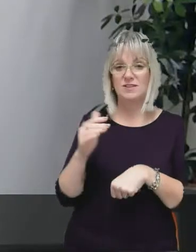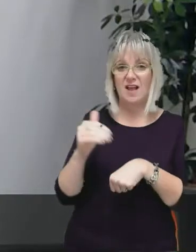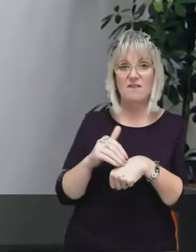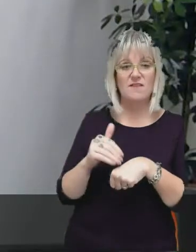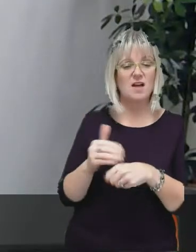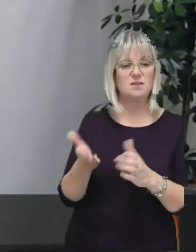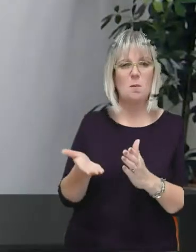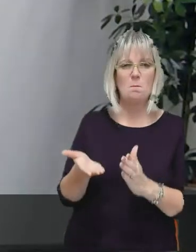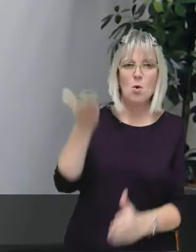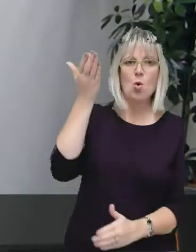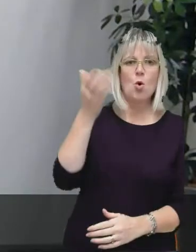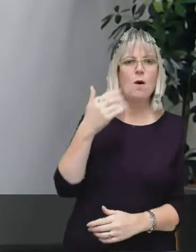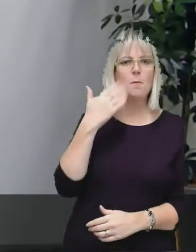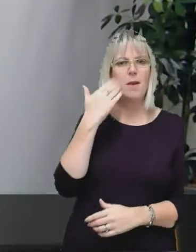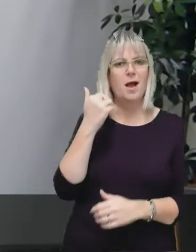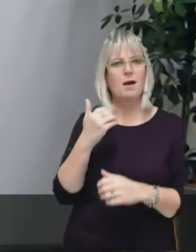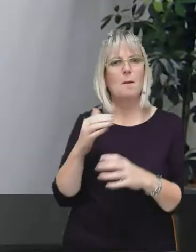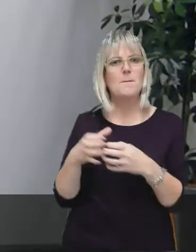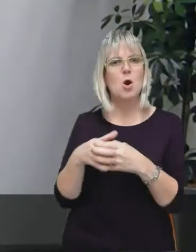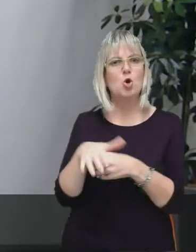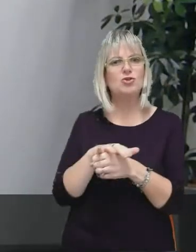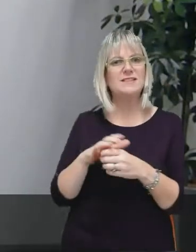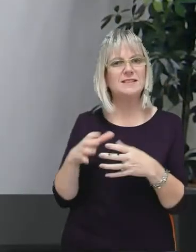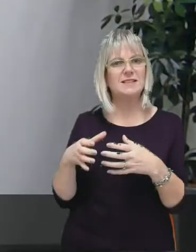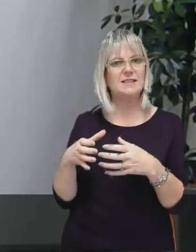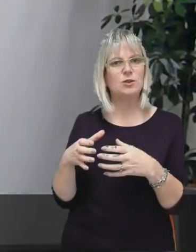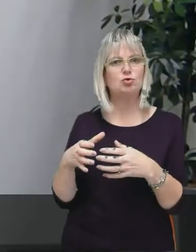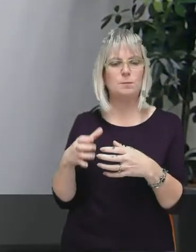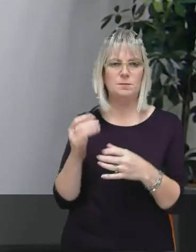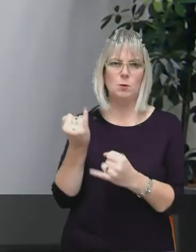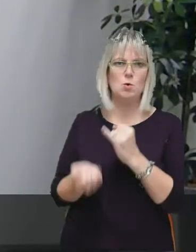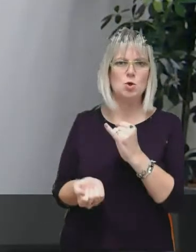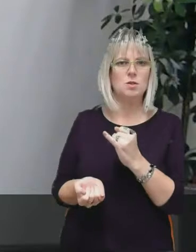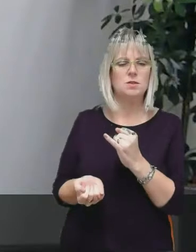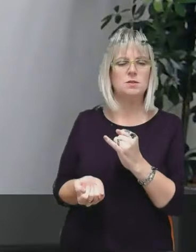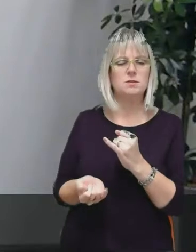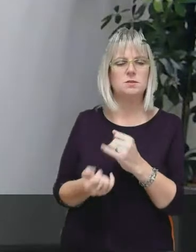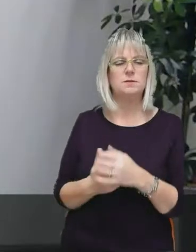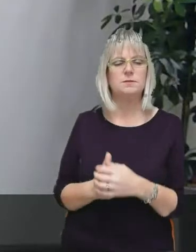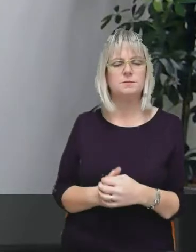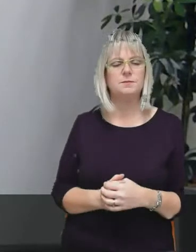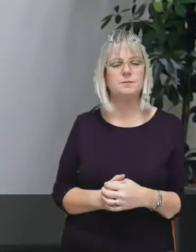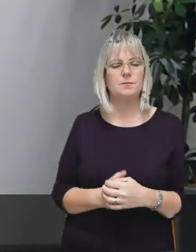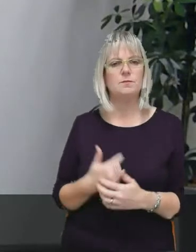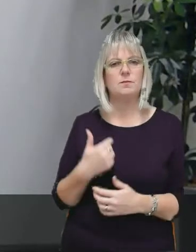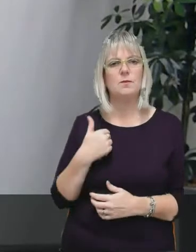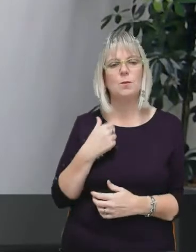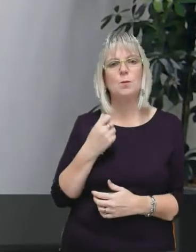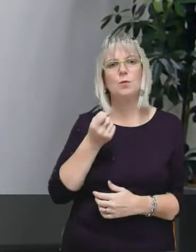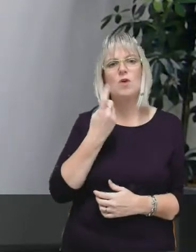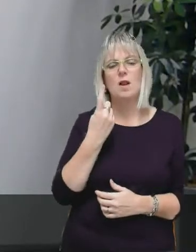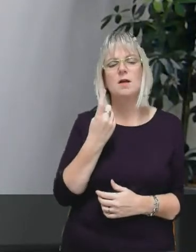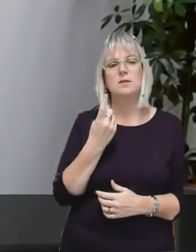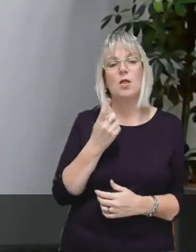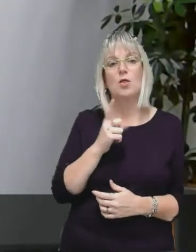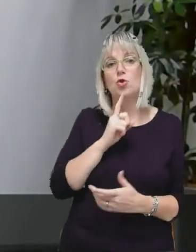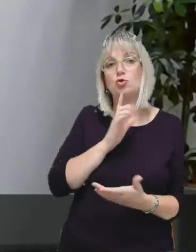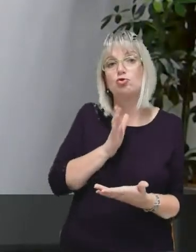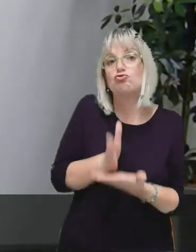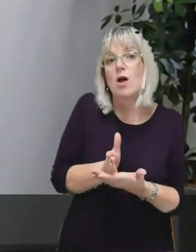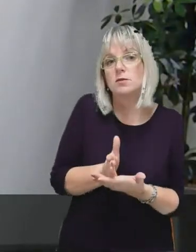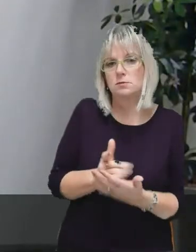communities. And what's really important is for us to realise that the trust and confidence of Black Londoners, as far as the police is